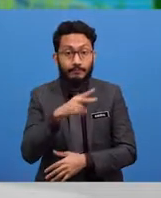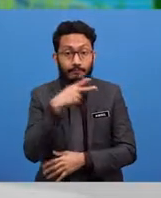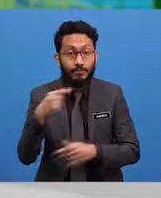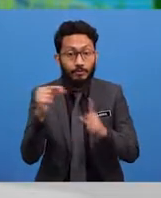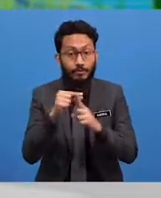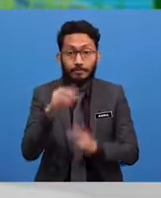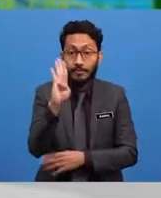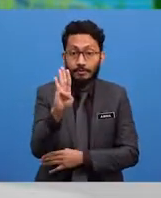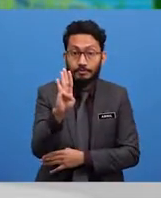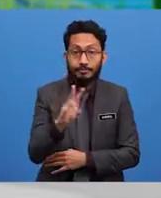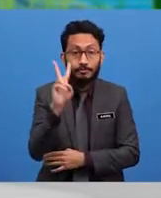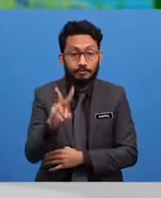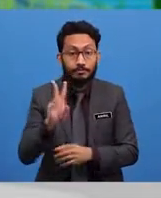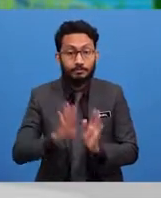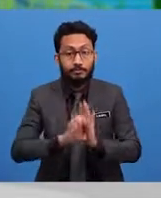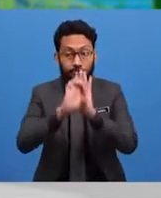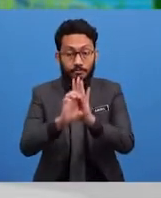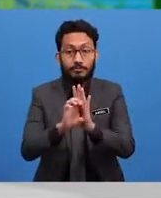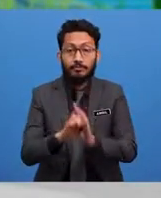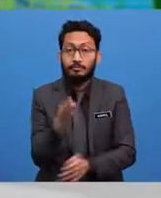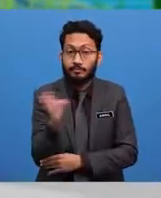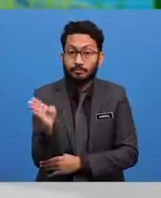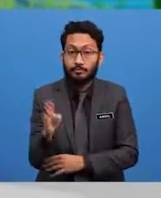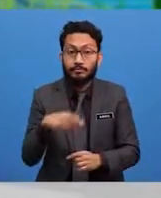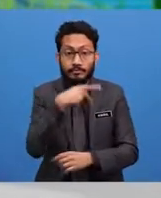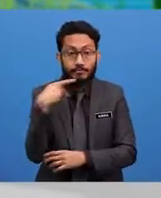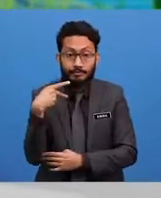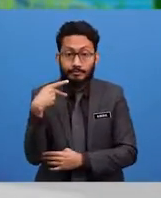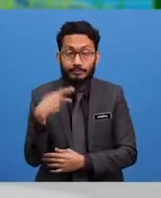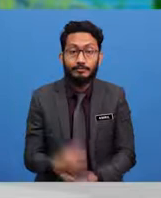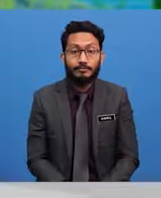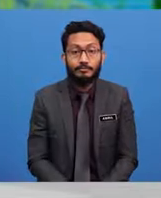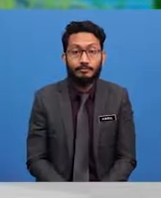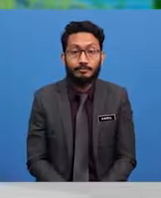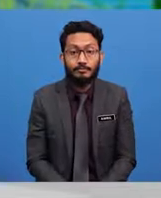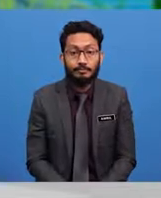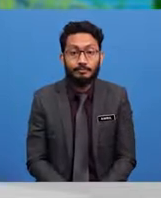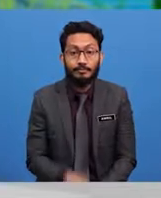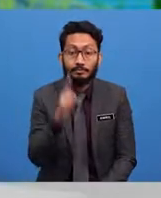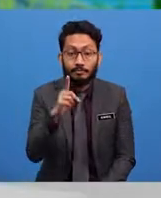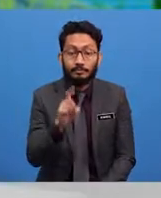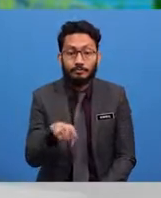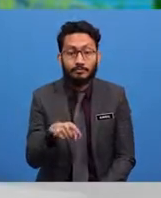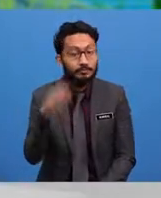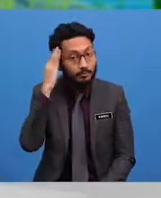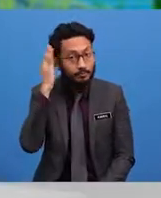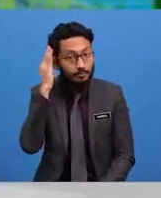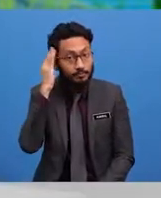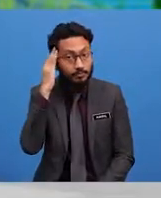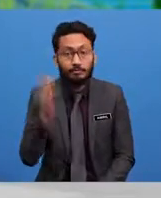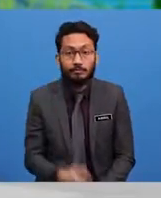are only two examples of past tense verbs to be that you should know of. They